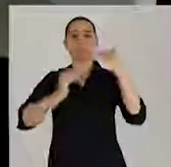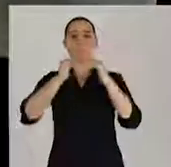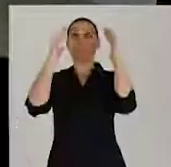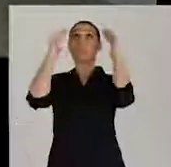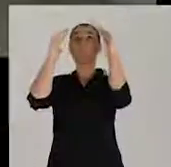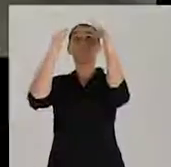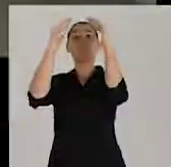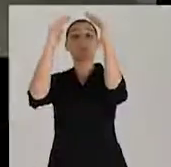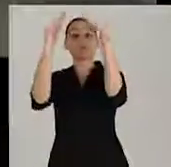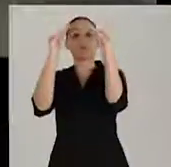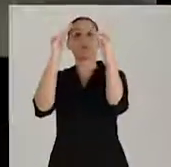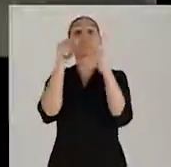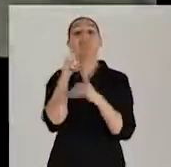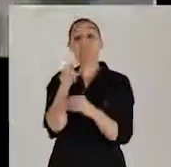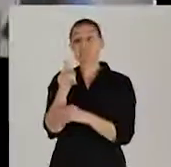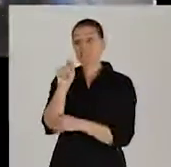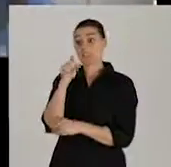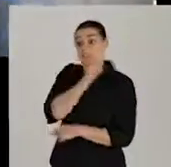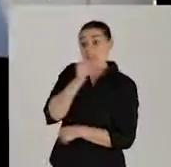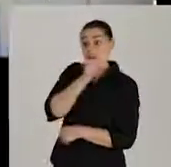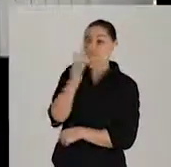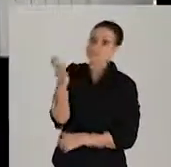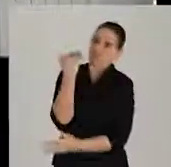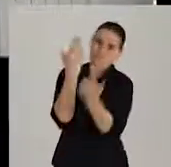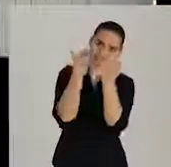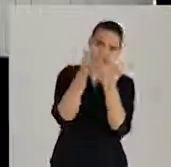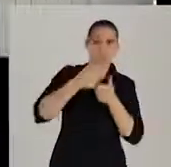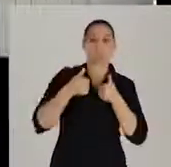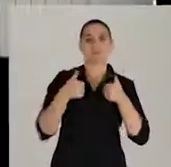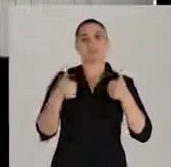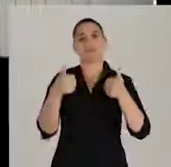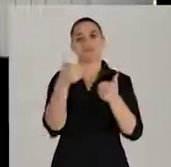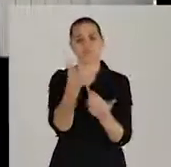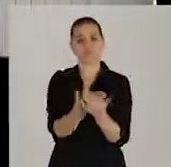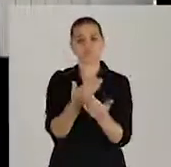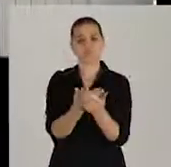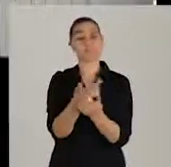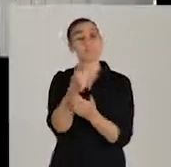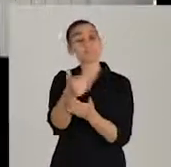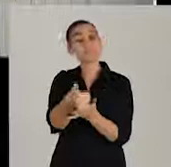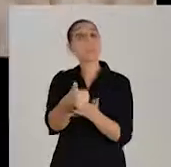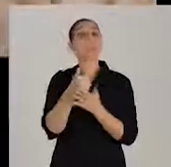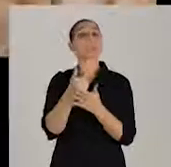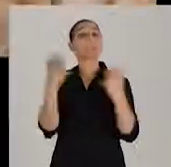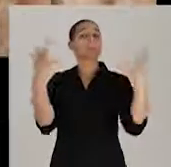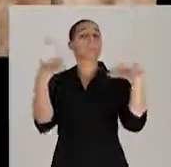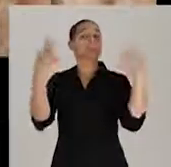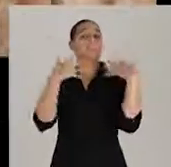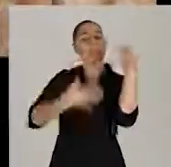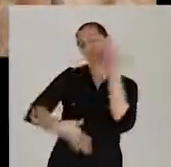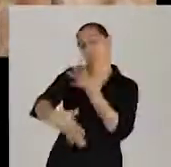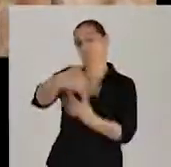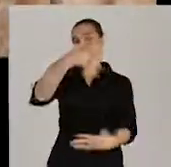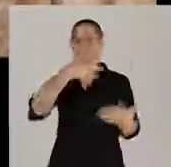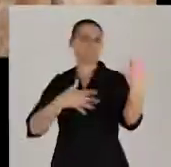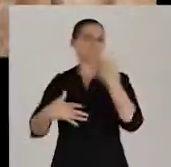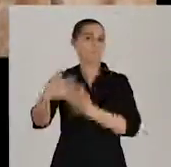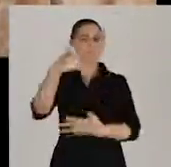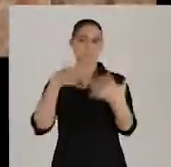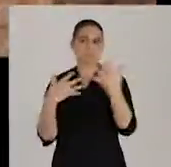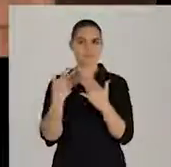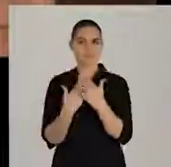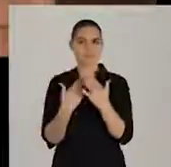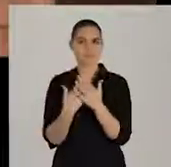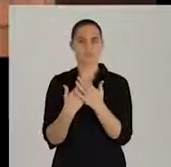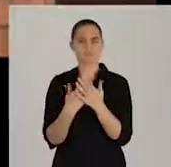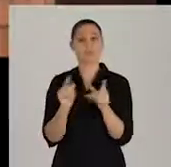reduce clinic congestion. Opening windows and doors to maximize cross-ventilation reduces the number of